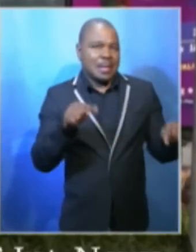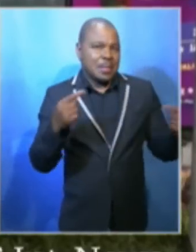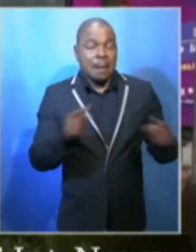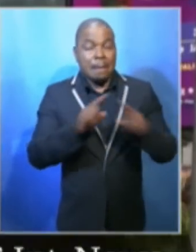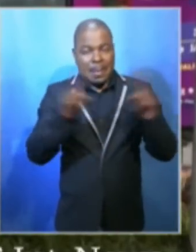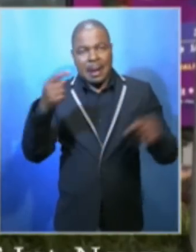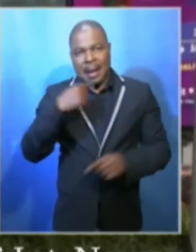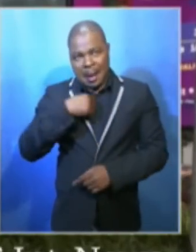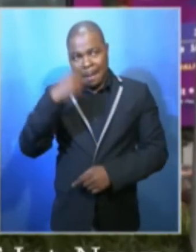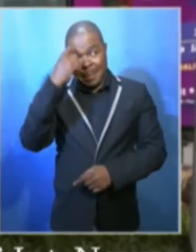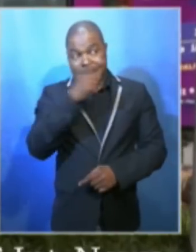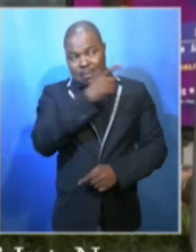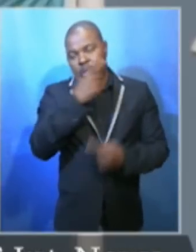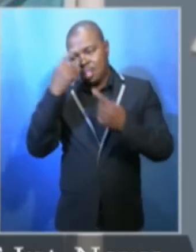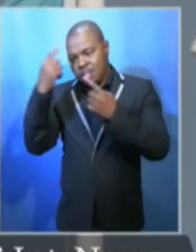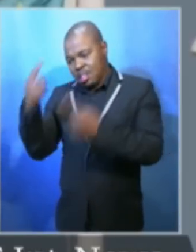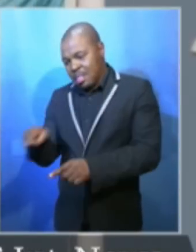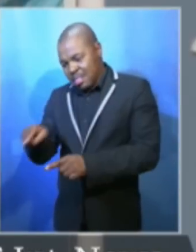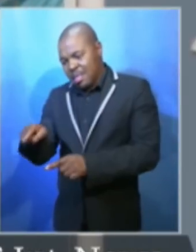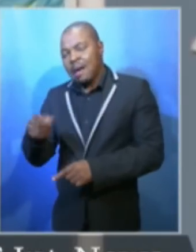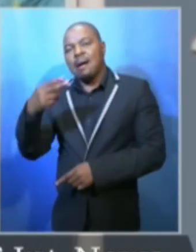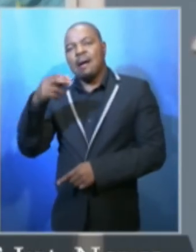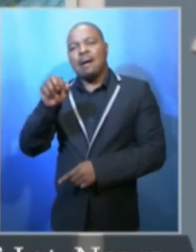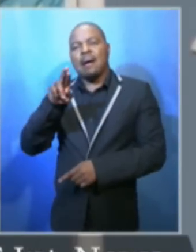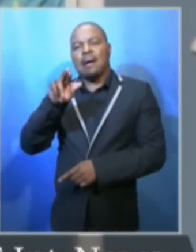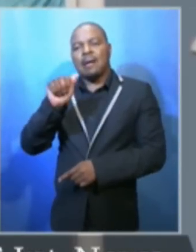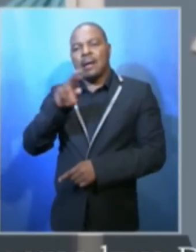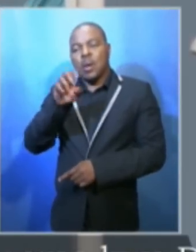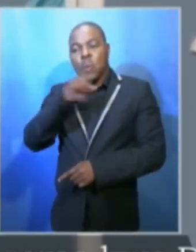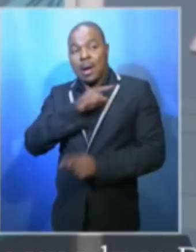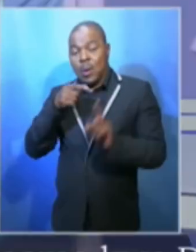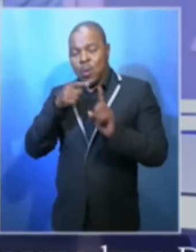tla Harare hobane o tshepile SADC haholo.